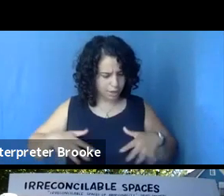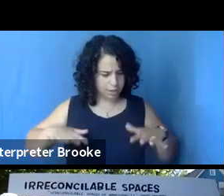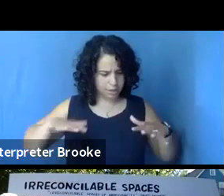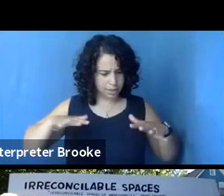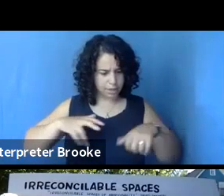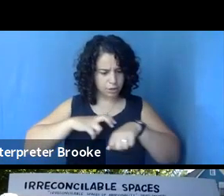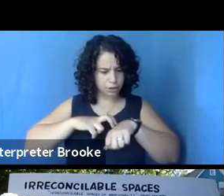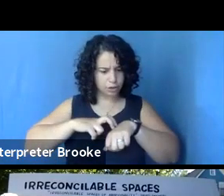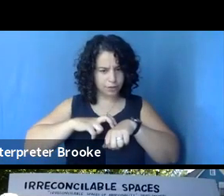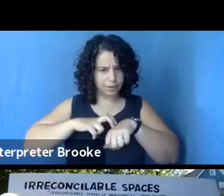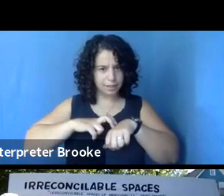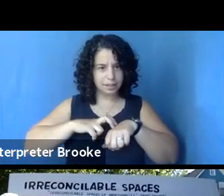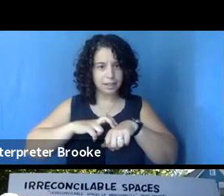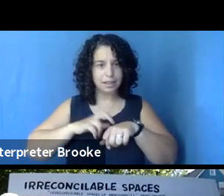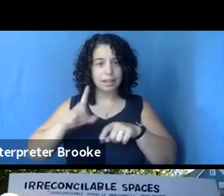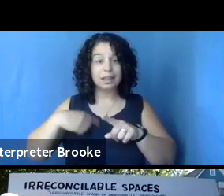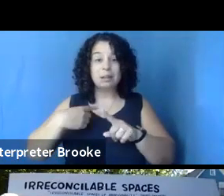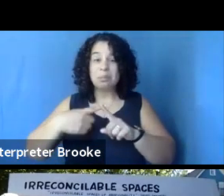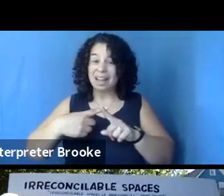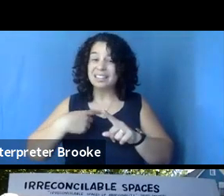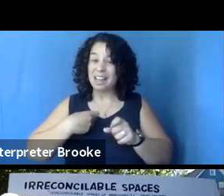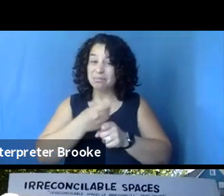doesn't help that I'm drinking coffee.